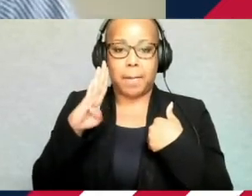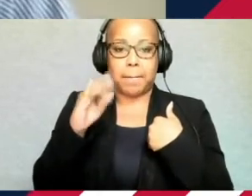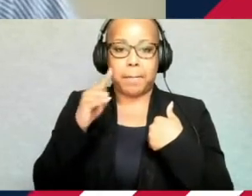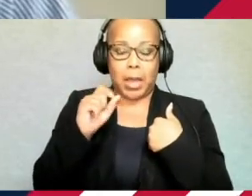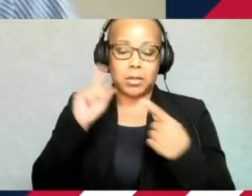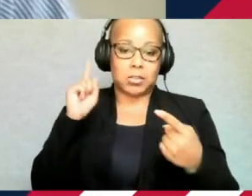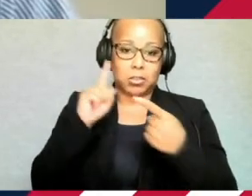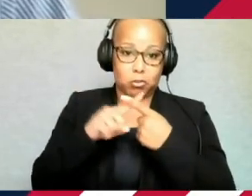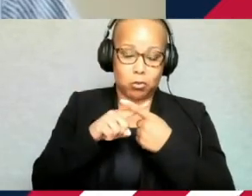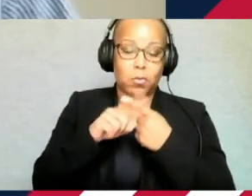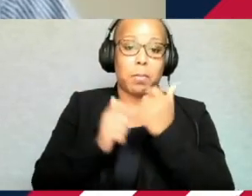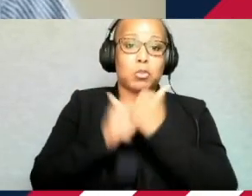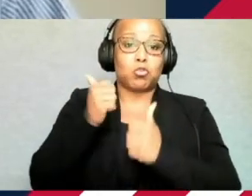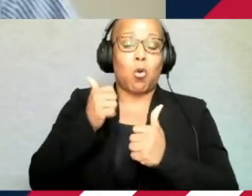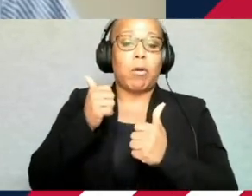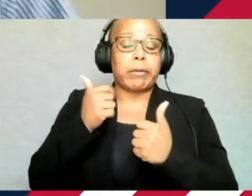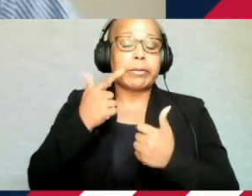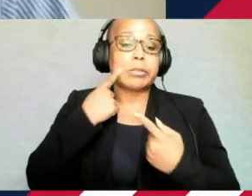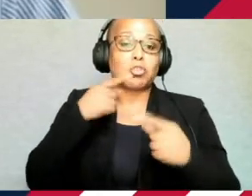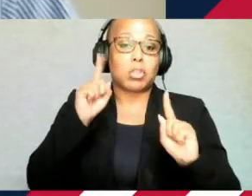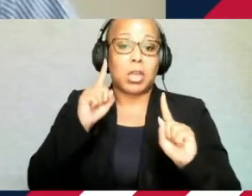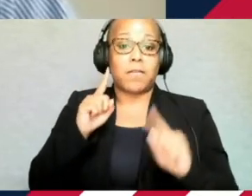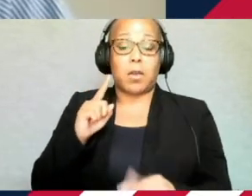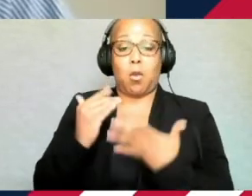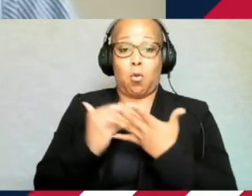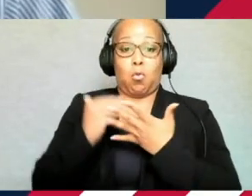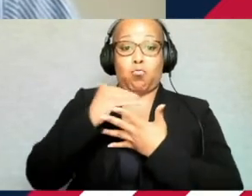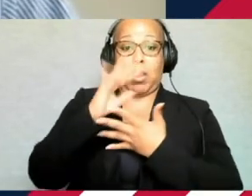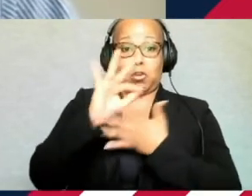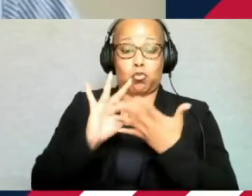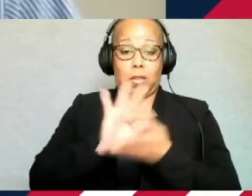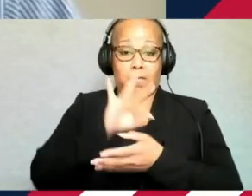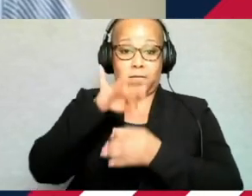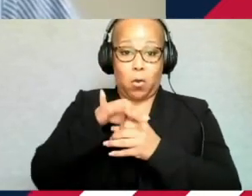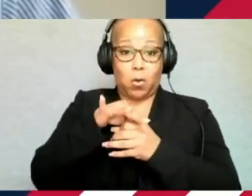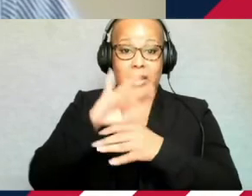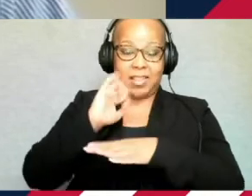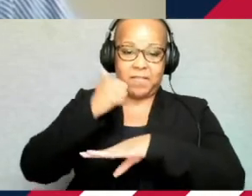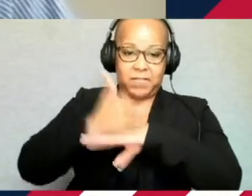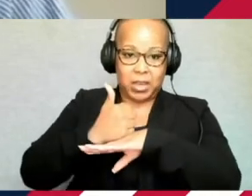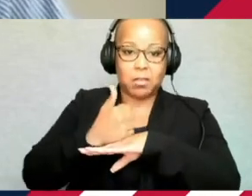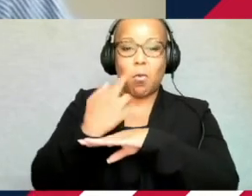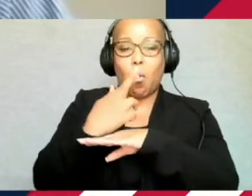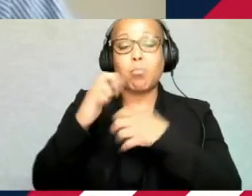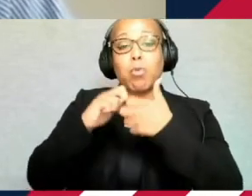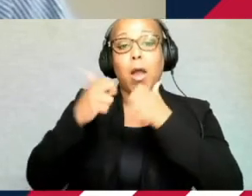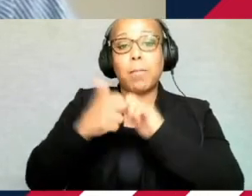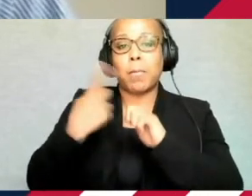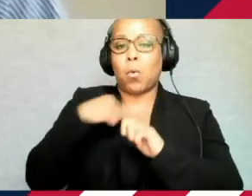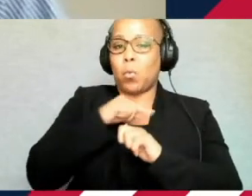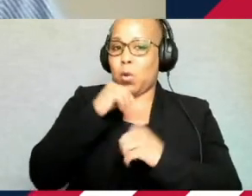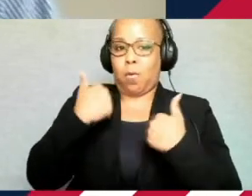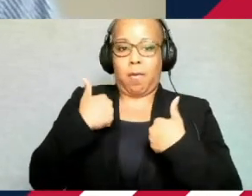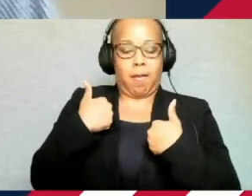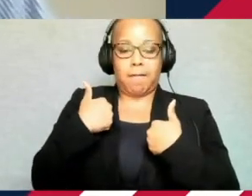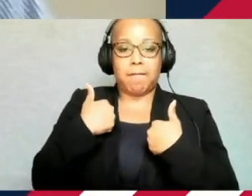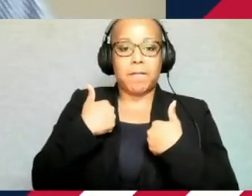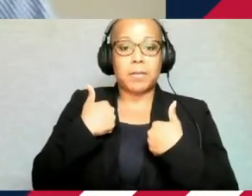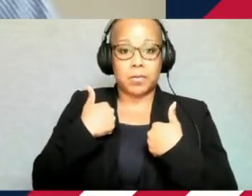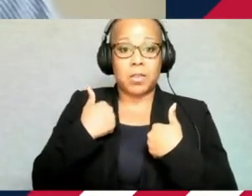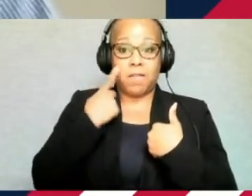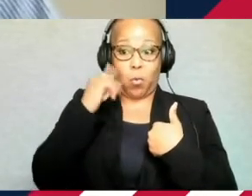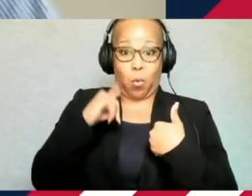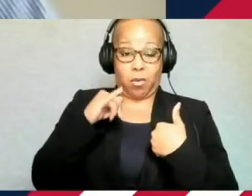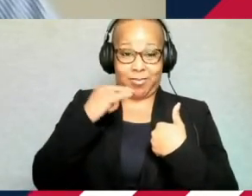is achieved. Ranked choice voting in this context is a fix for a problem we do not have. For these